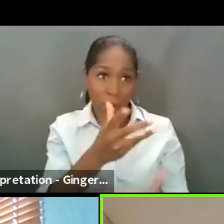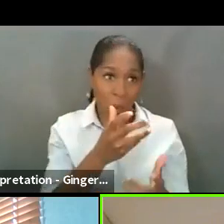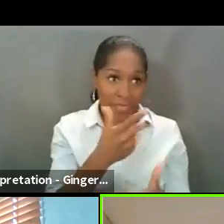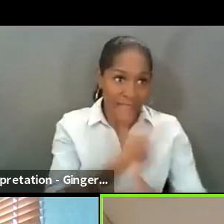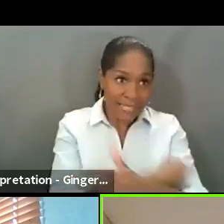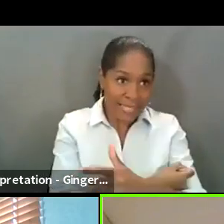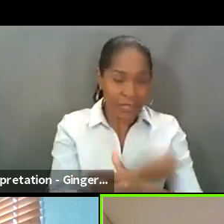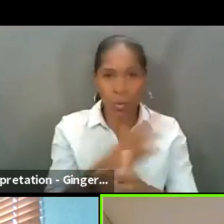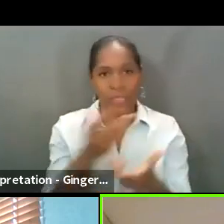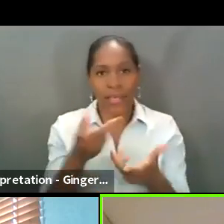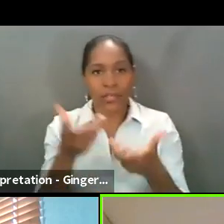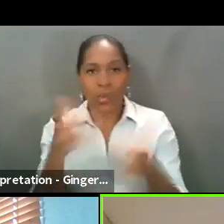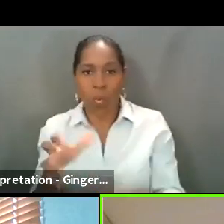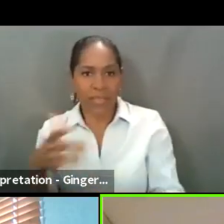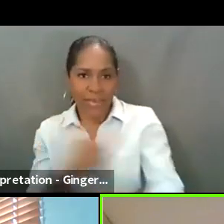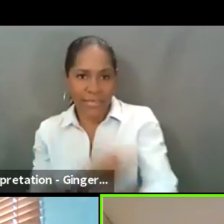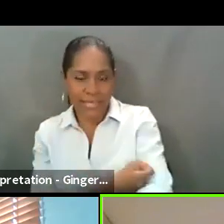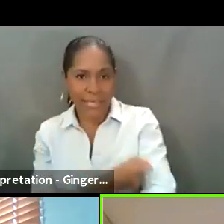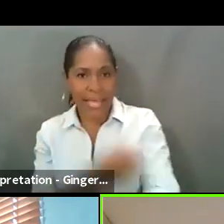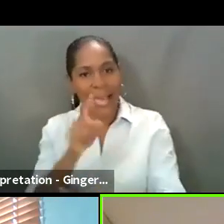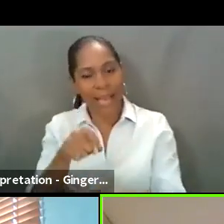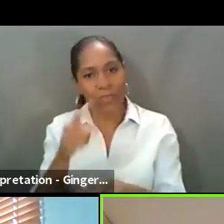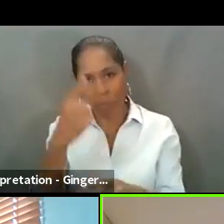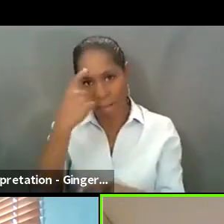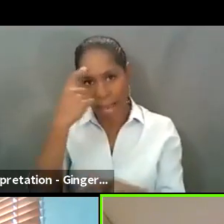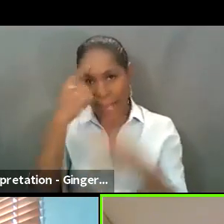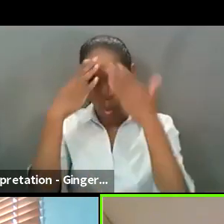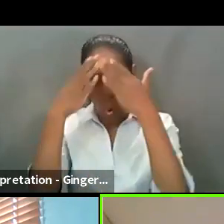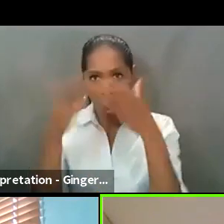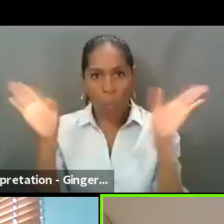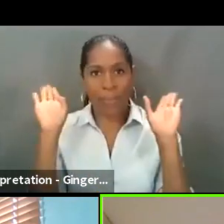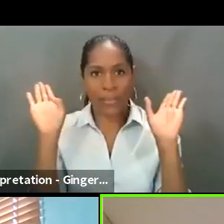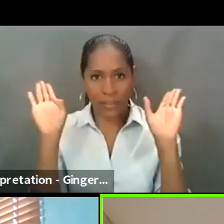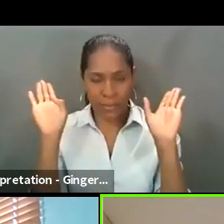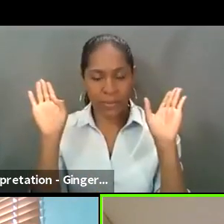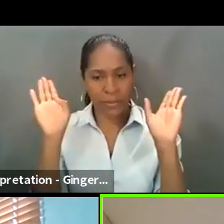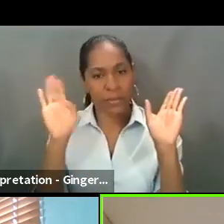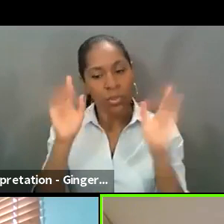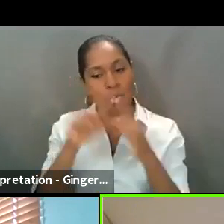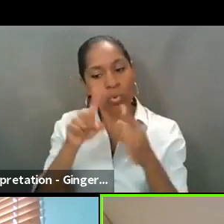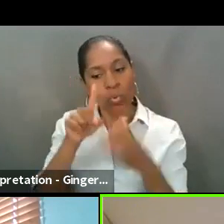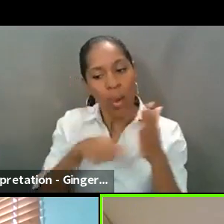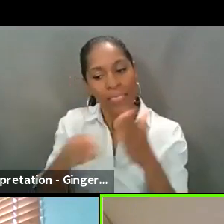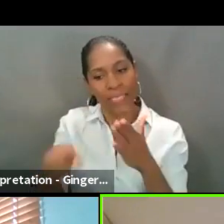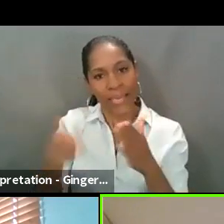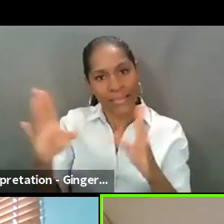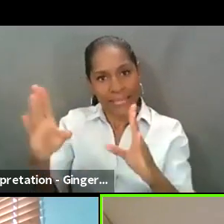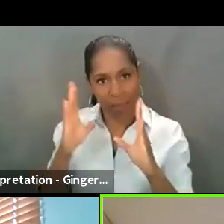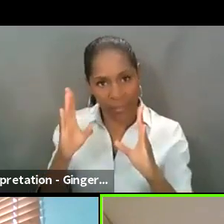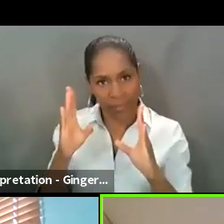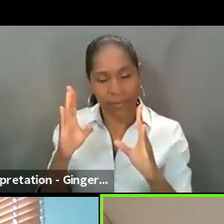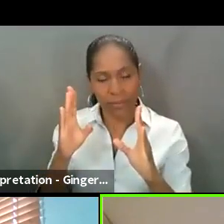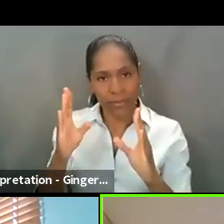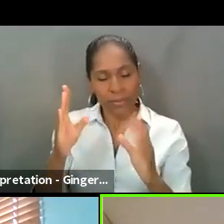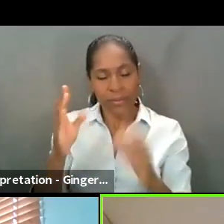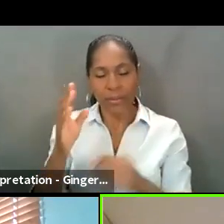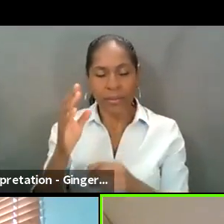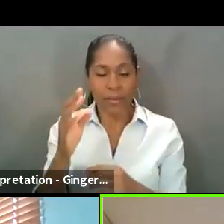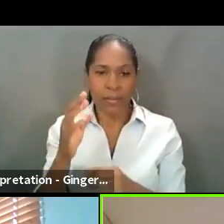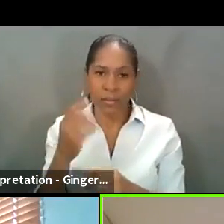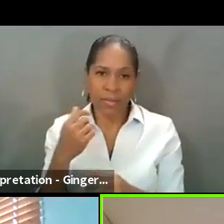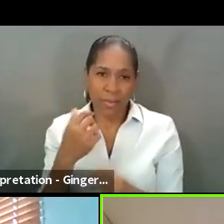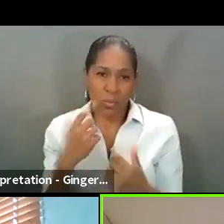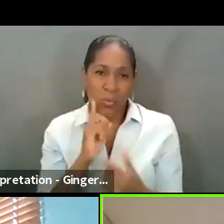and listen to what they tell me. And I think a lot of times as healthcare providers, we do a lot of talking and we don't do enough